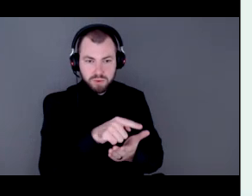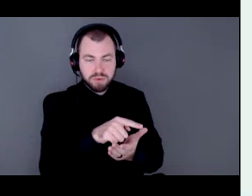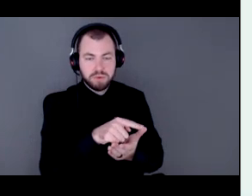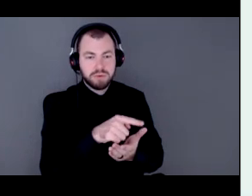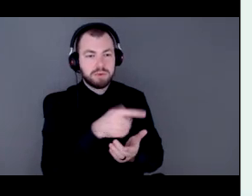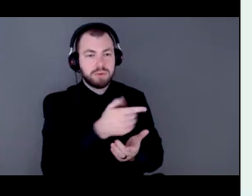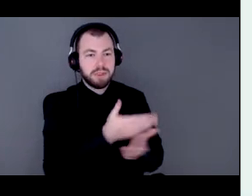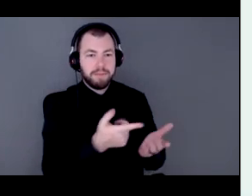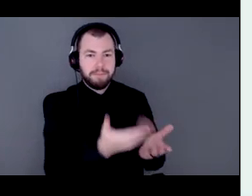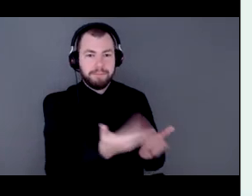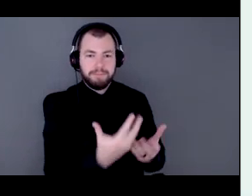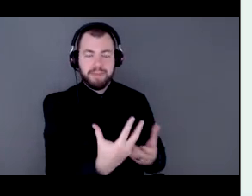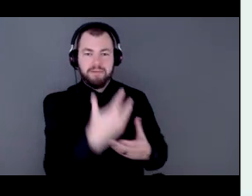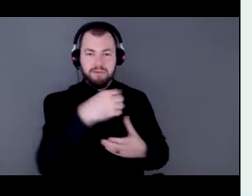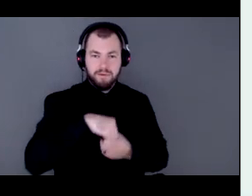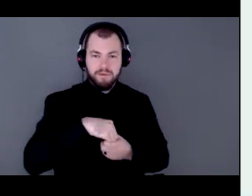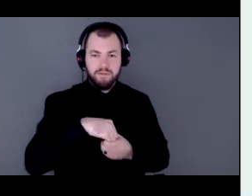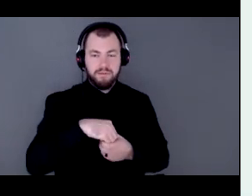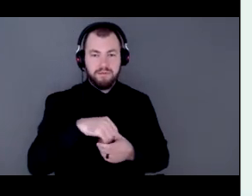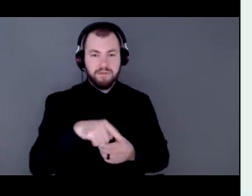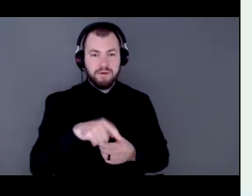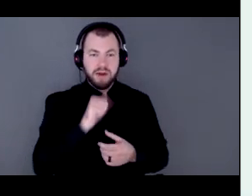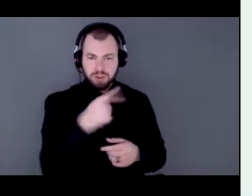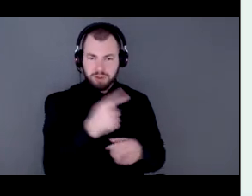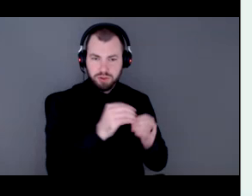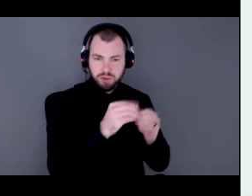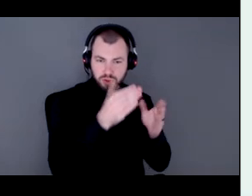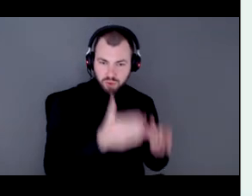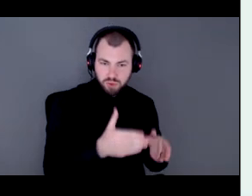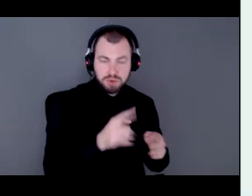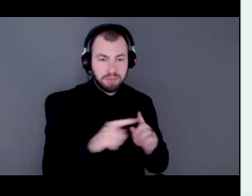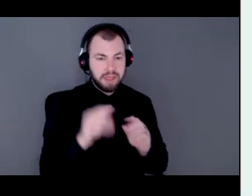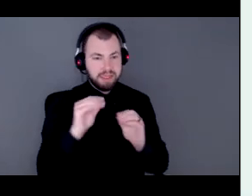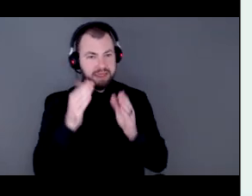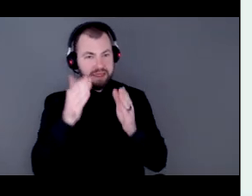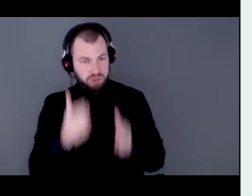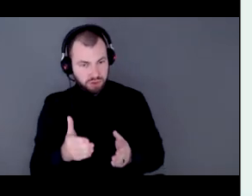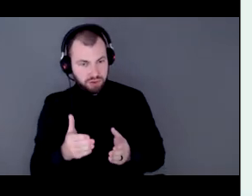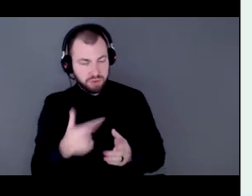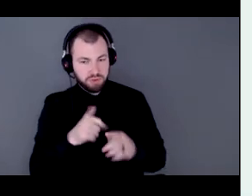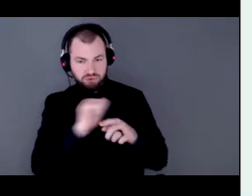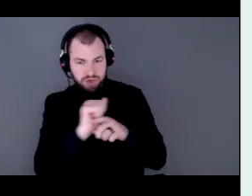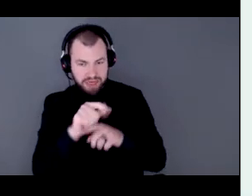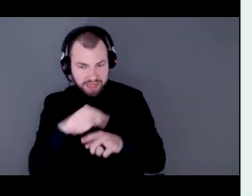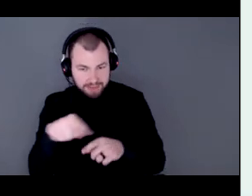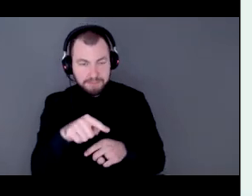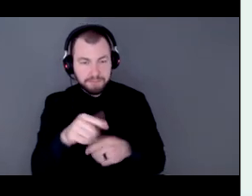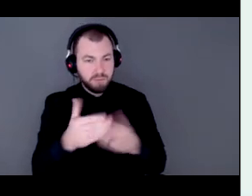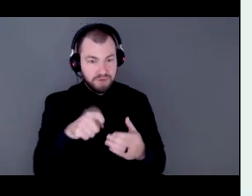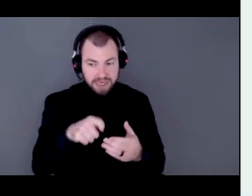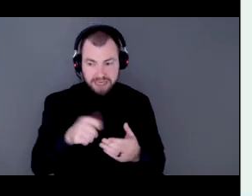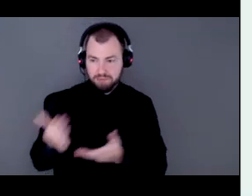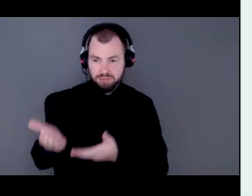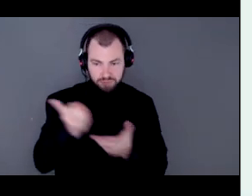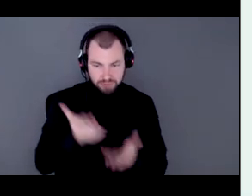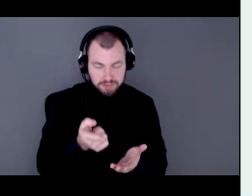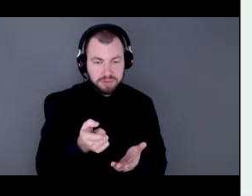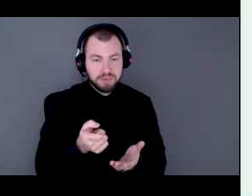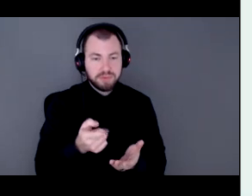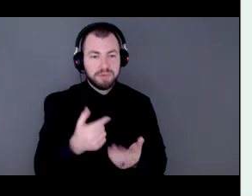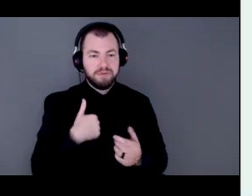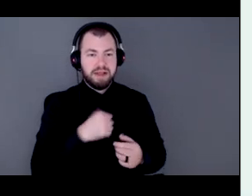involved, not just the students, but the teachers. We actually train the teachers. We bring everything in that they need. They do a litter cleanup once a